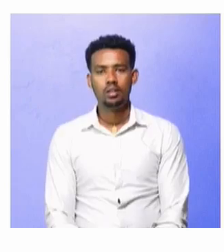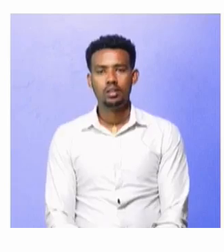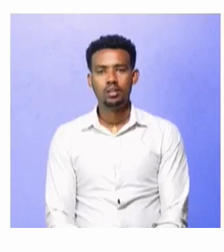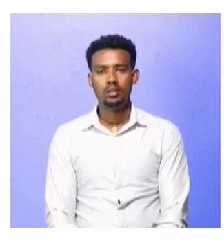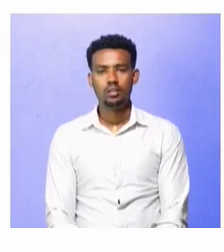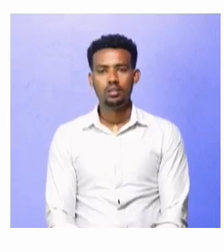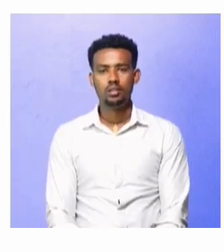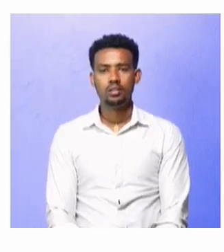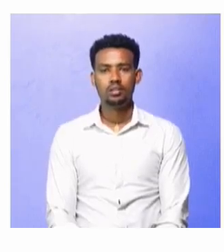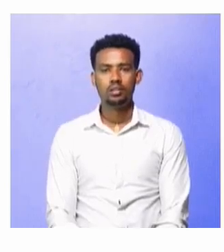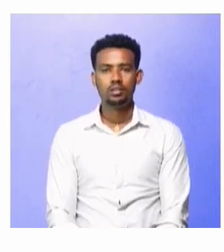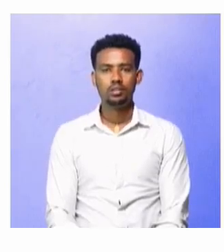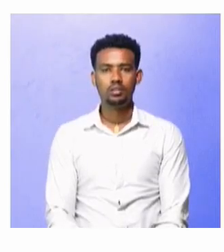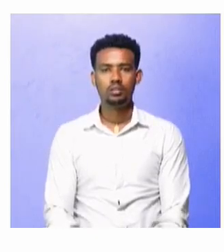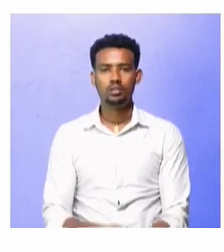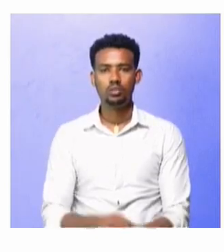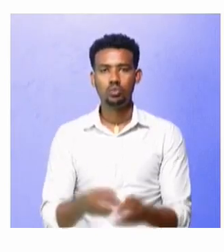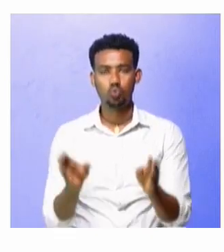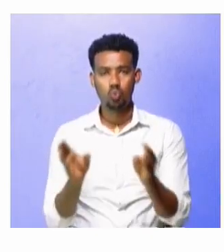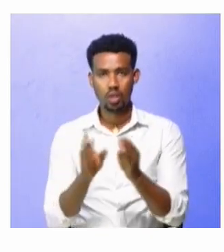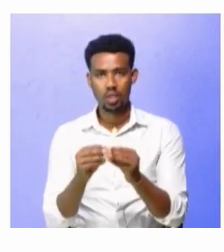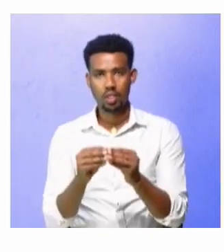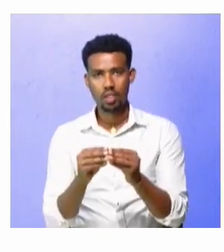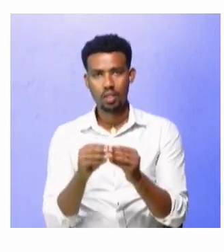with, by,